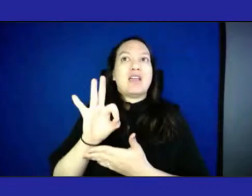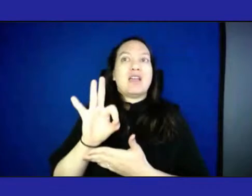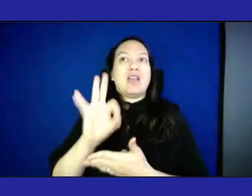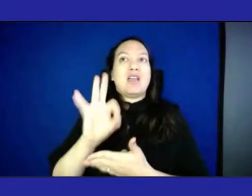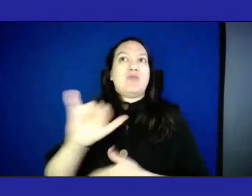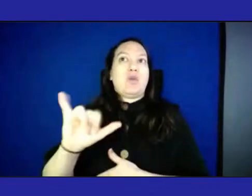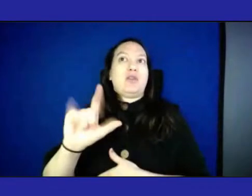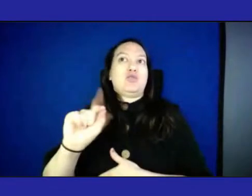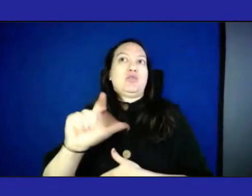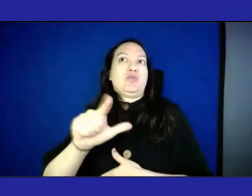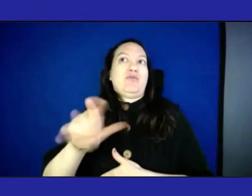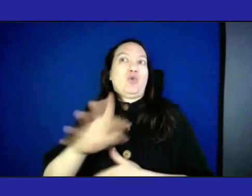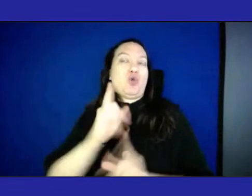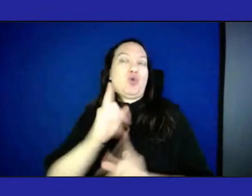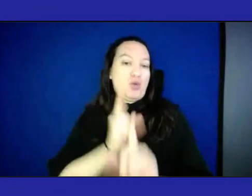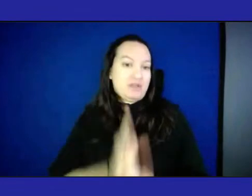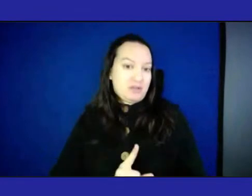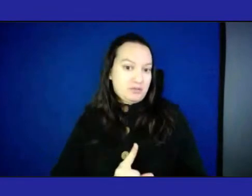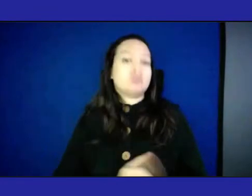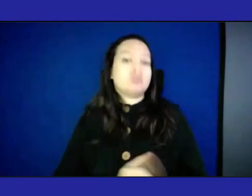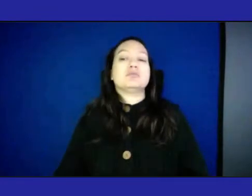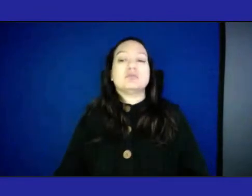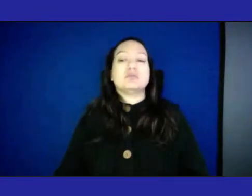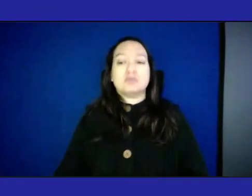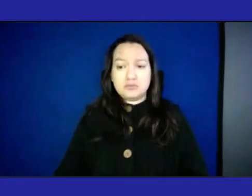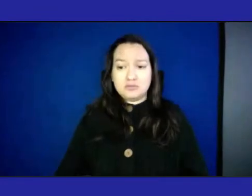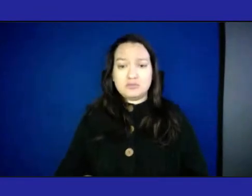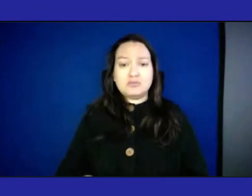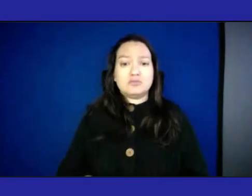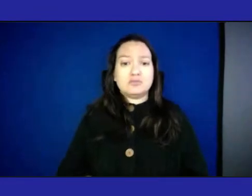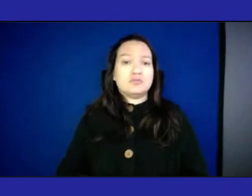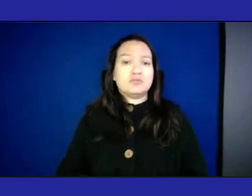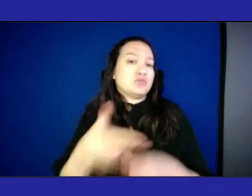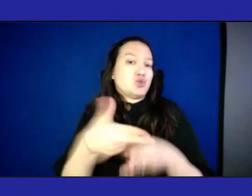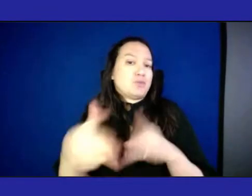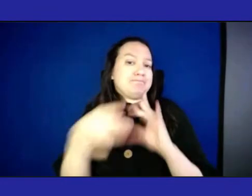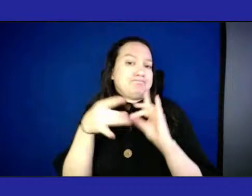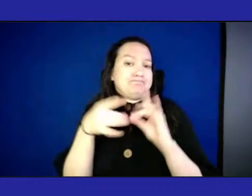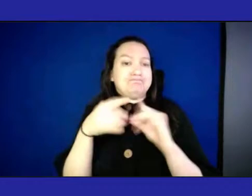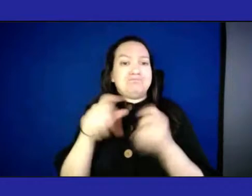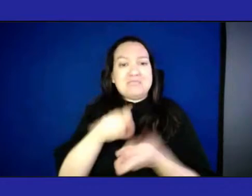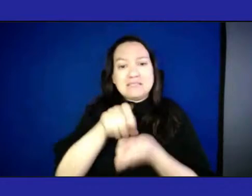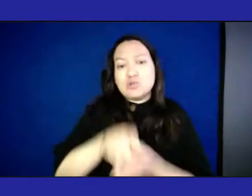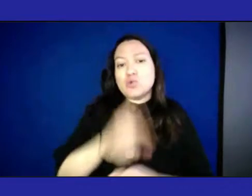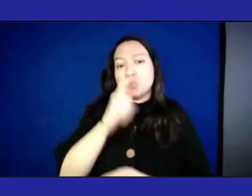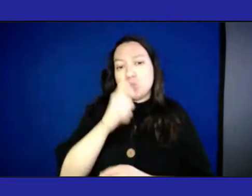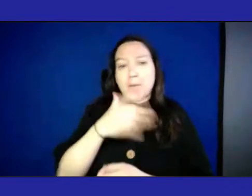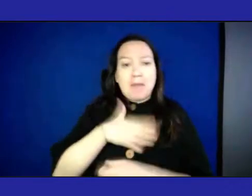goals, and we can move through that. And then a little more detail on who in my department,